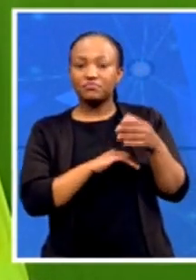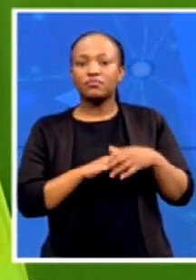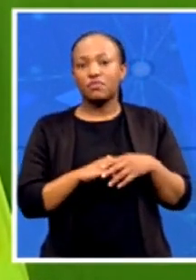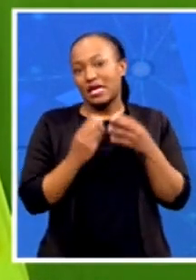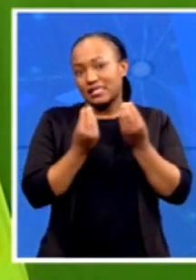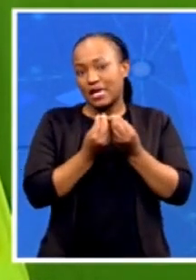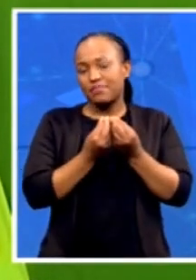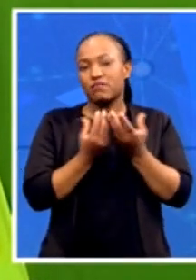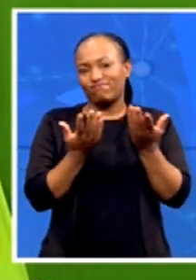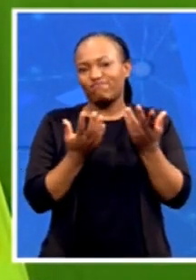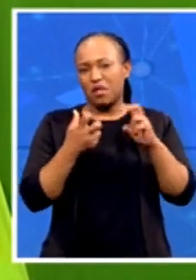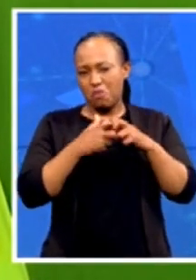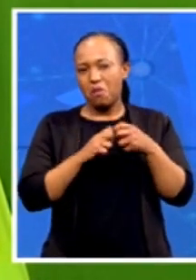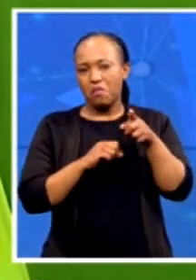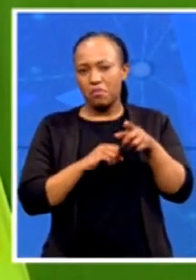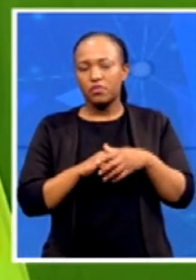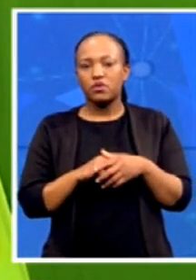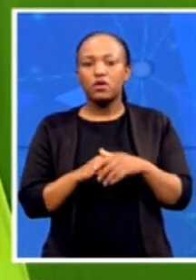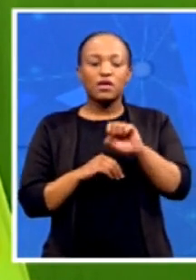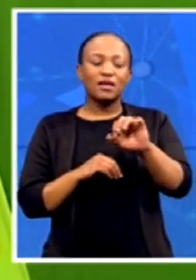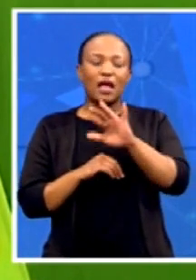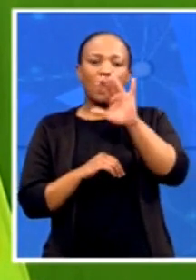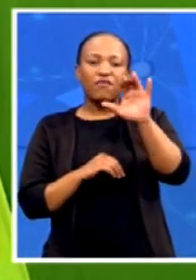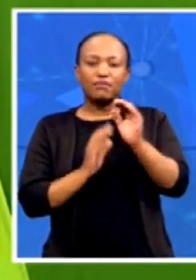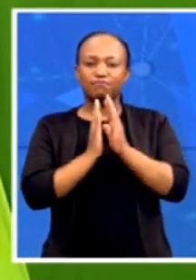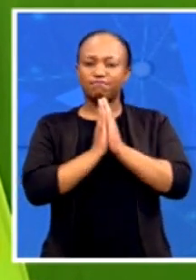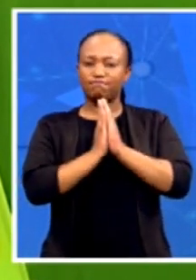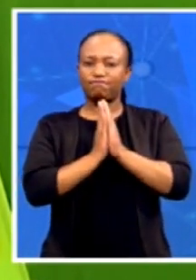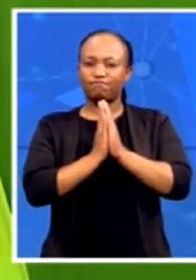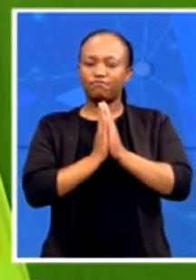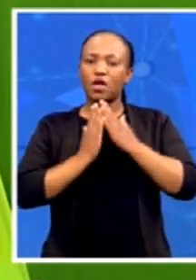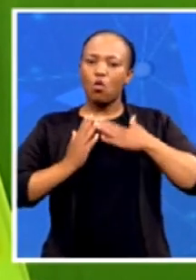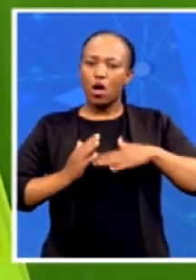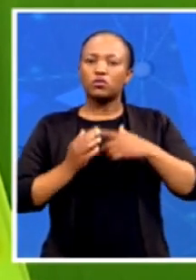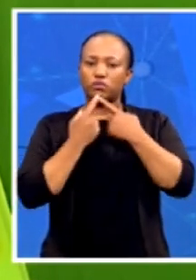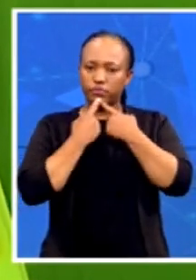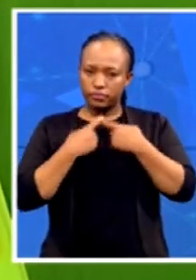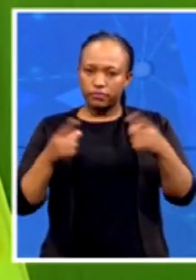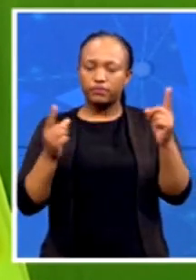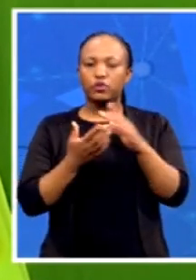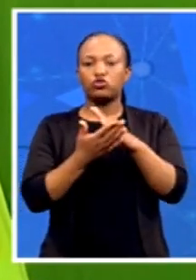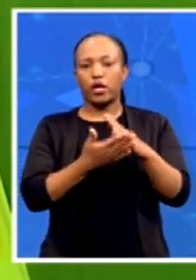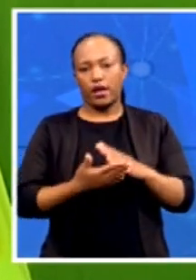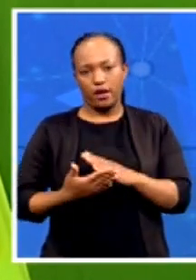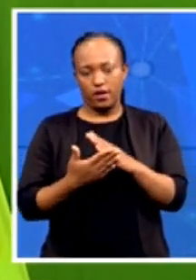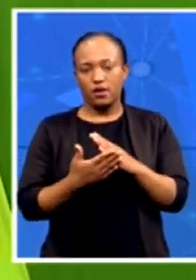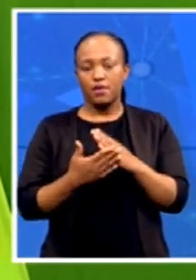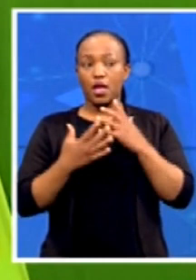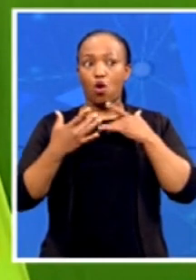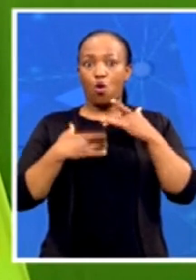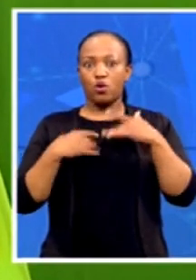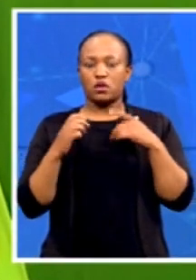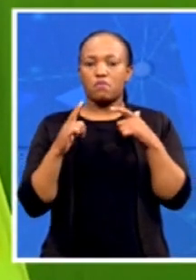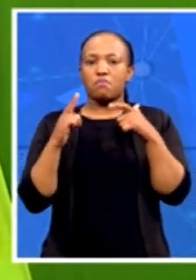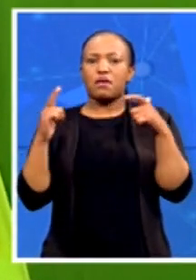fellow South Africans, I just want to share this with you. One of my greatest concerns, and I have a sense